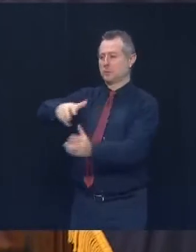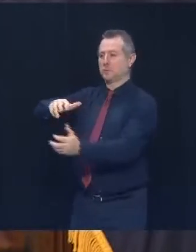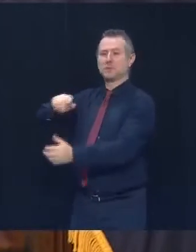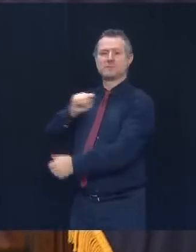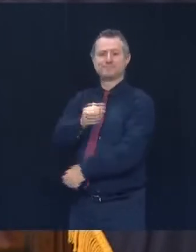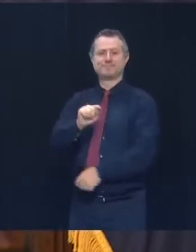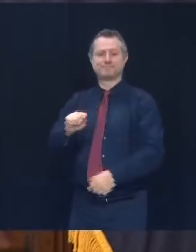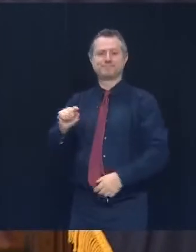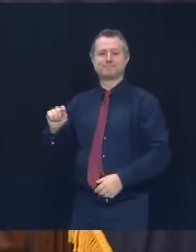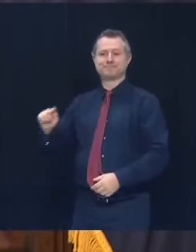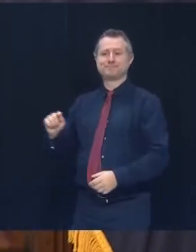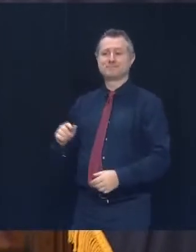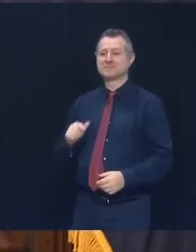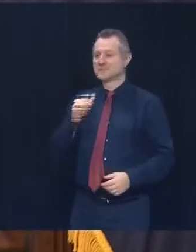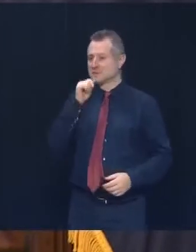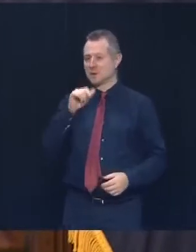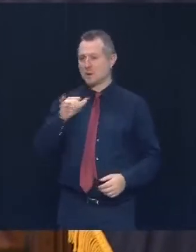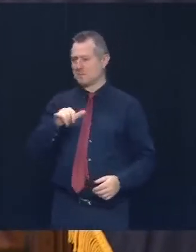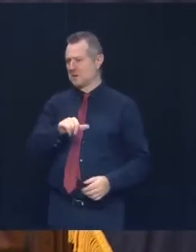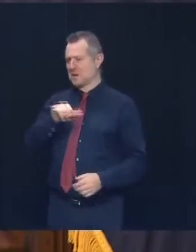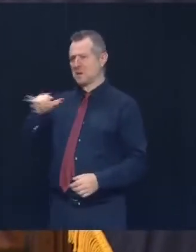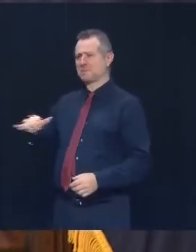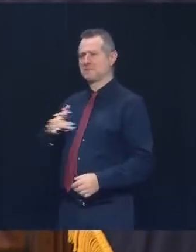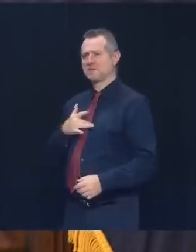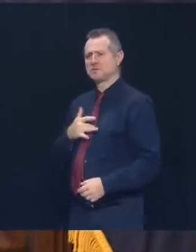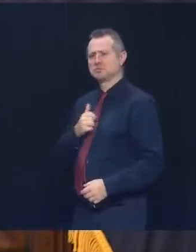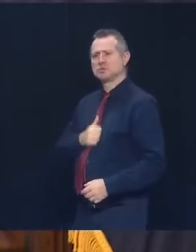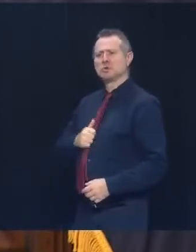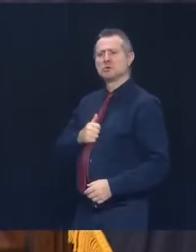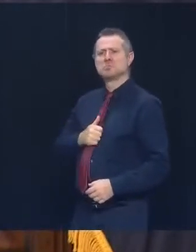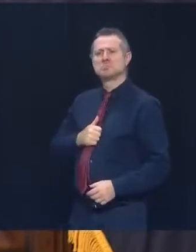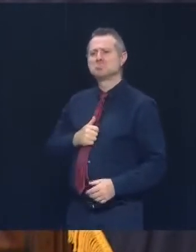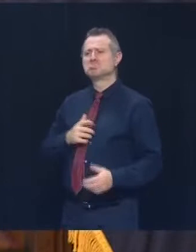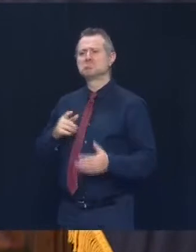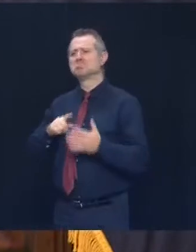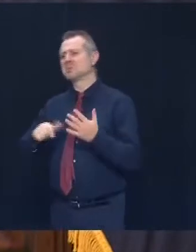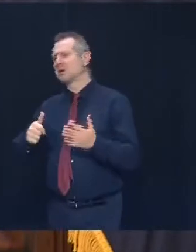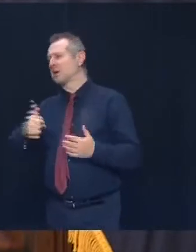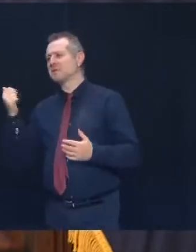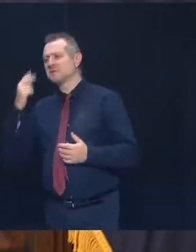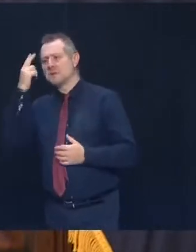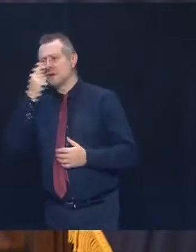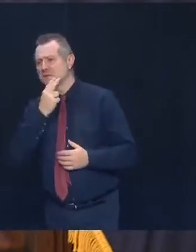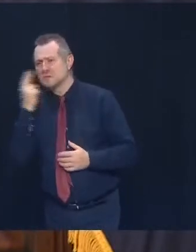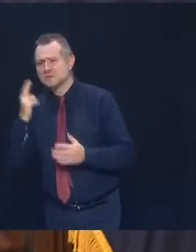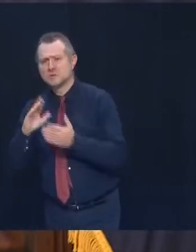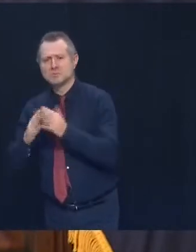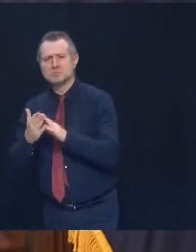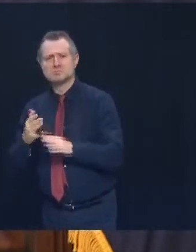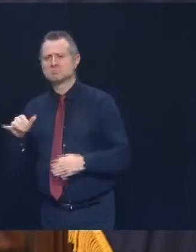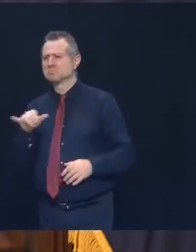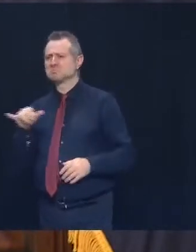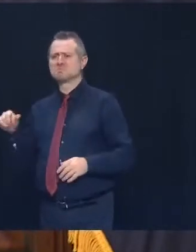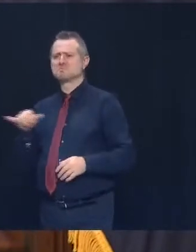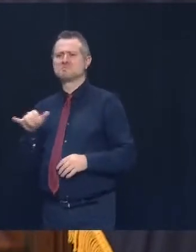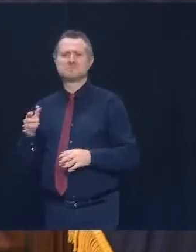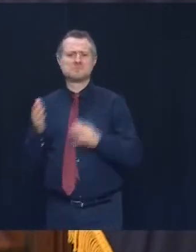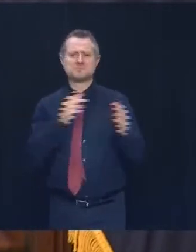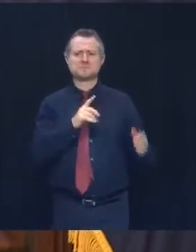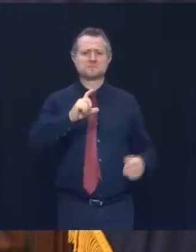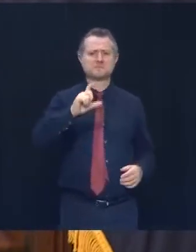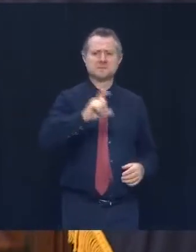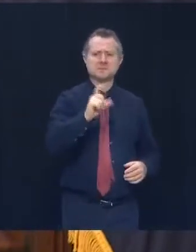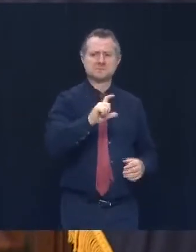In the same way, I'm sorry to the Catholic community and to the Muslim